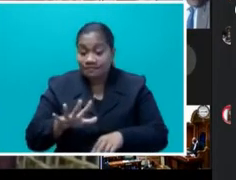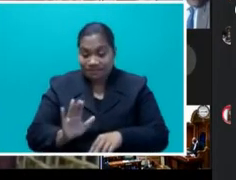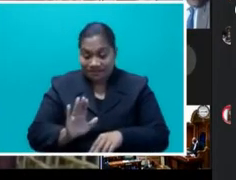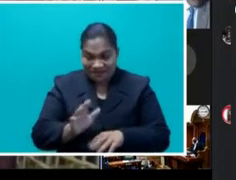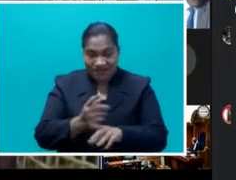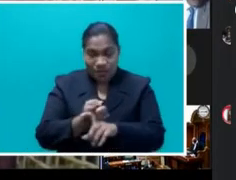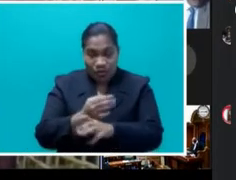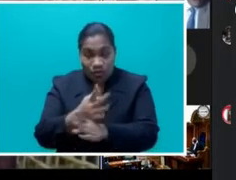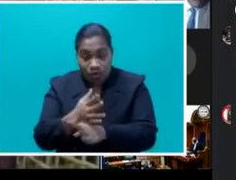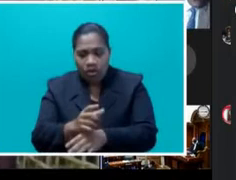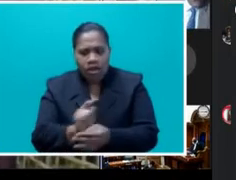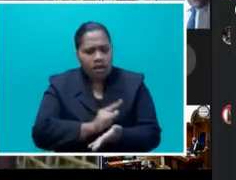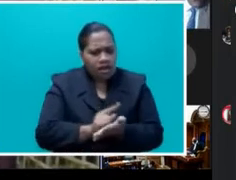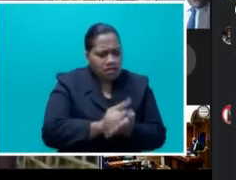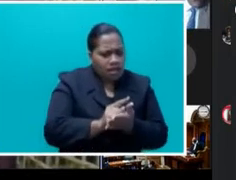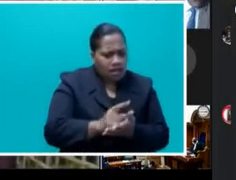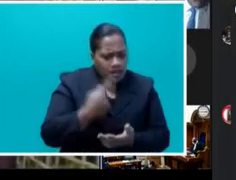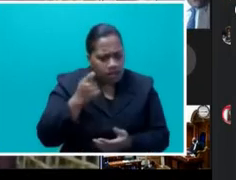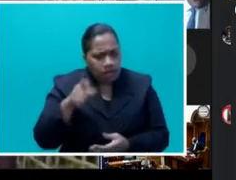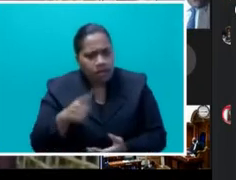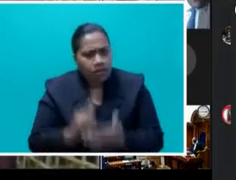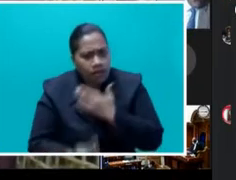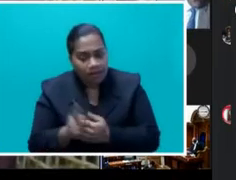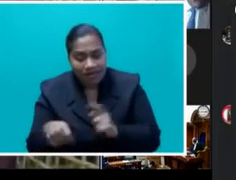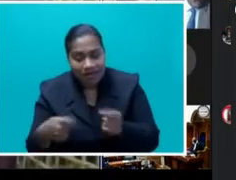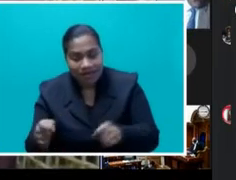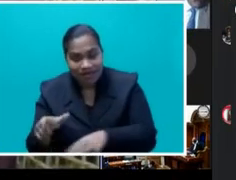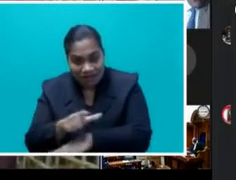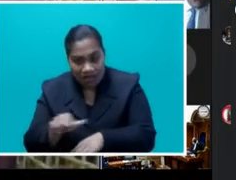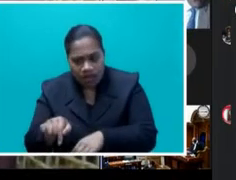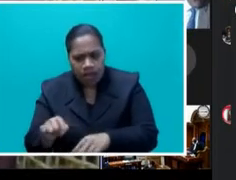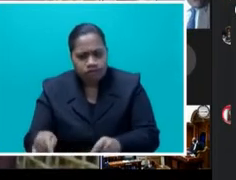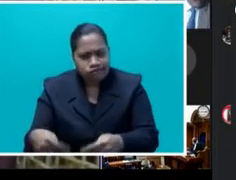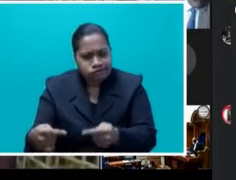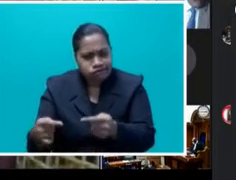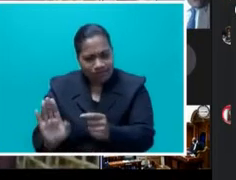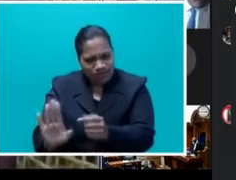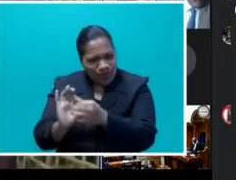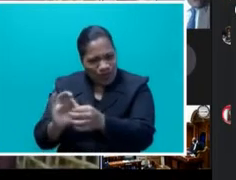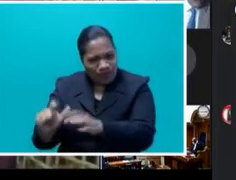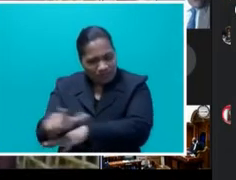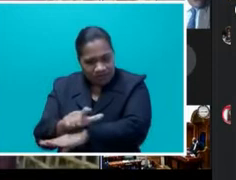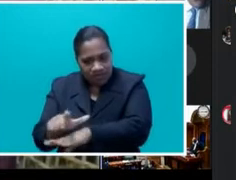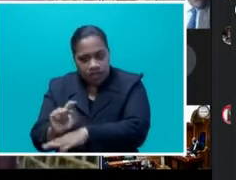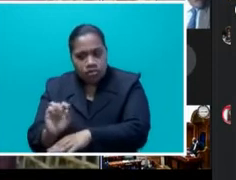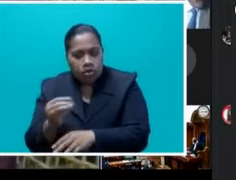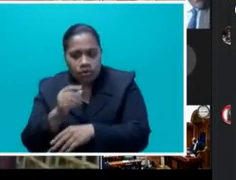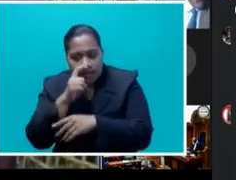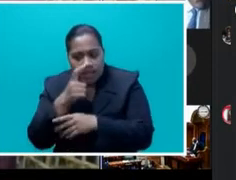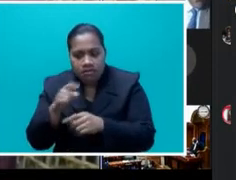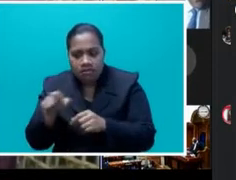later discovered to be under dispute by the neighbouring landowning unit, and also we were not able to get the consent on